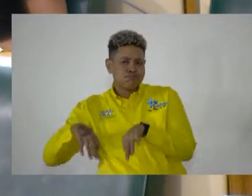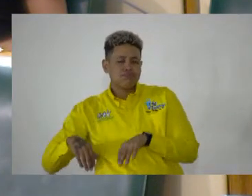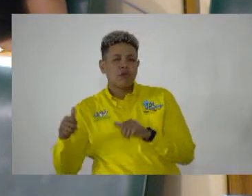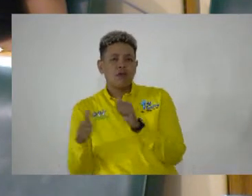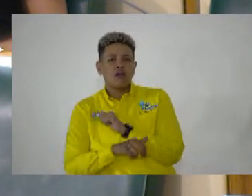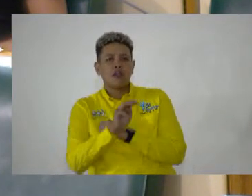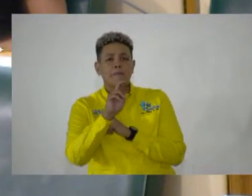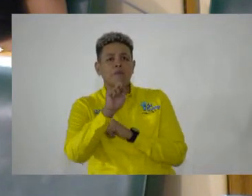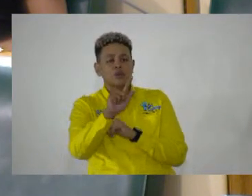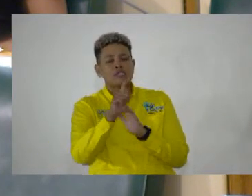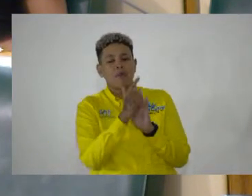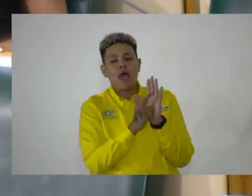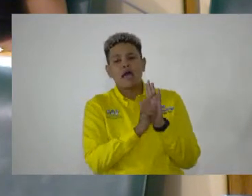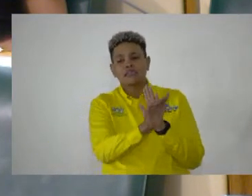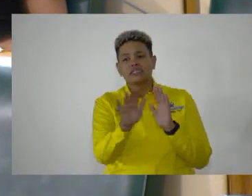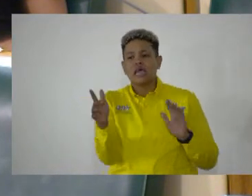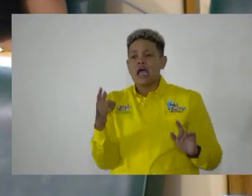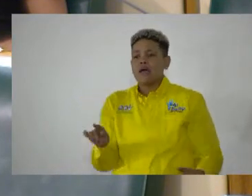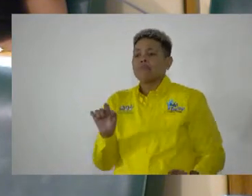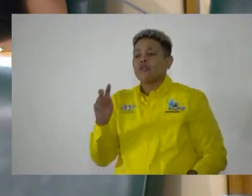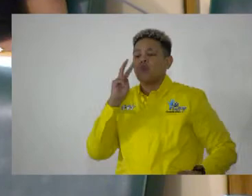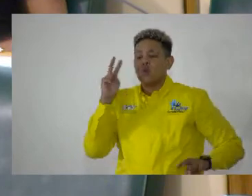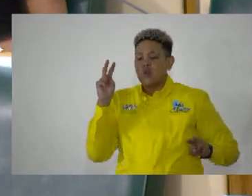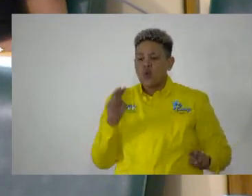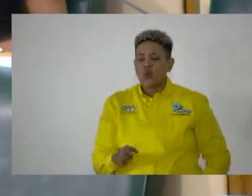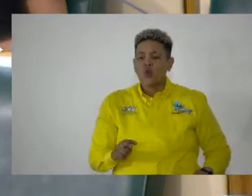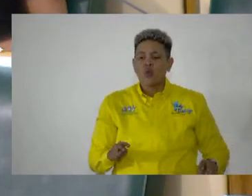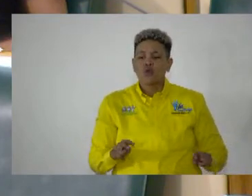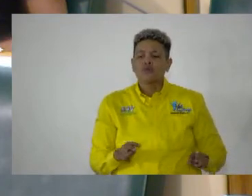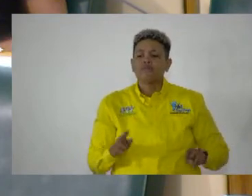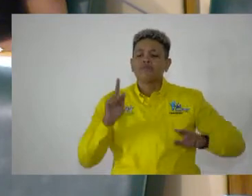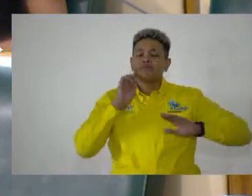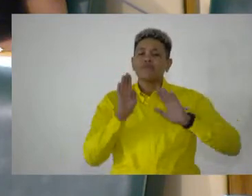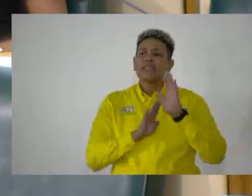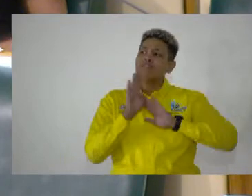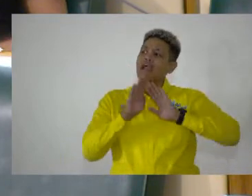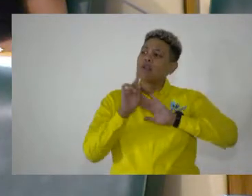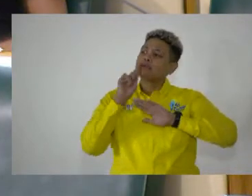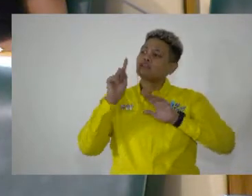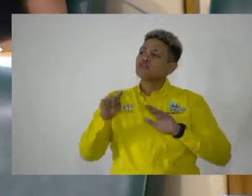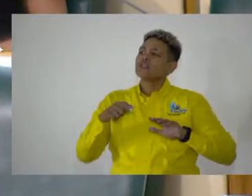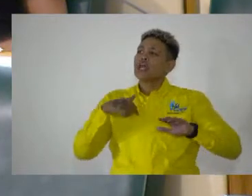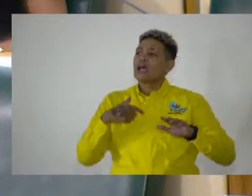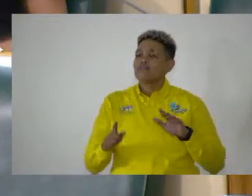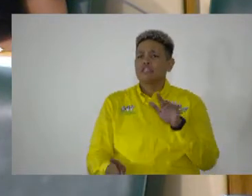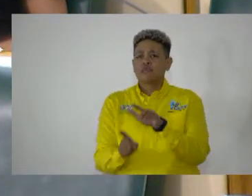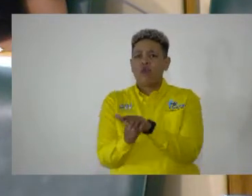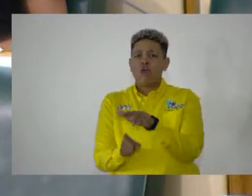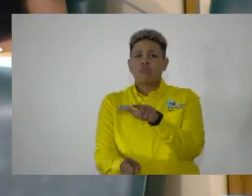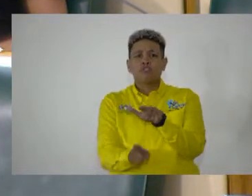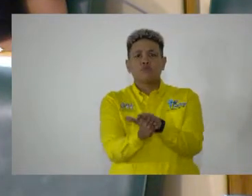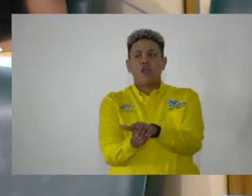acts. And then you would want to look at developments that have sprung up where they are on a